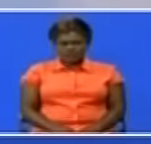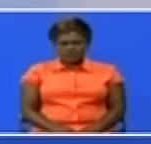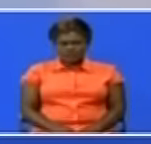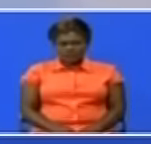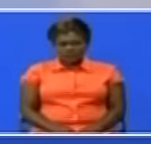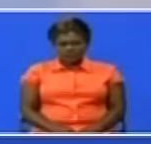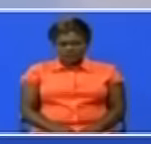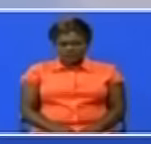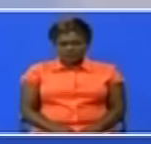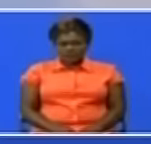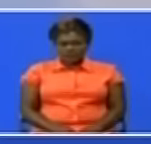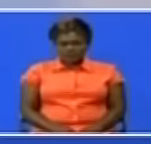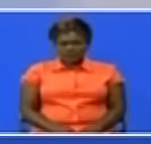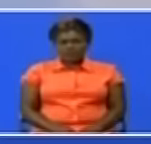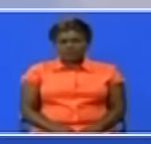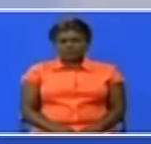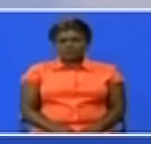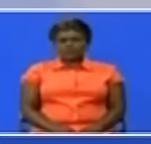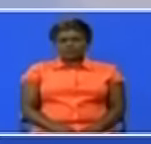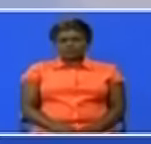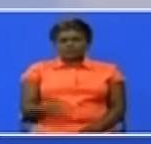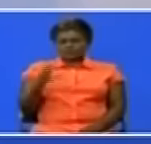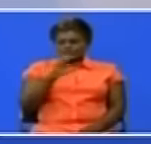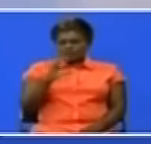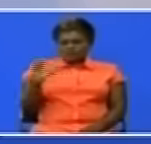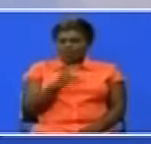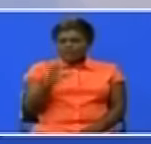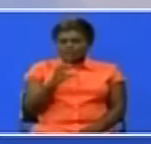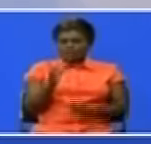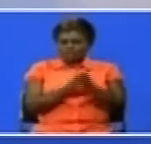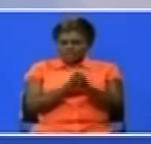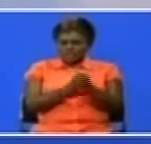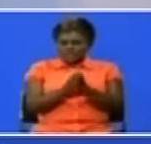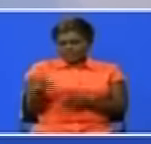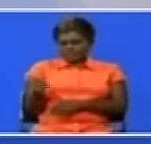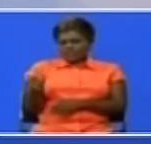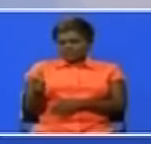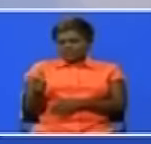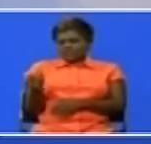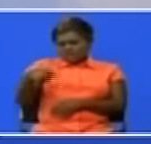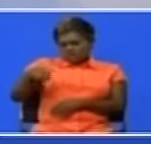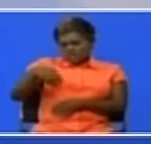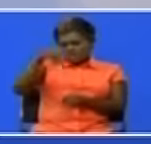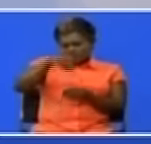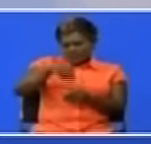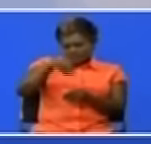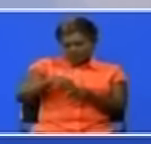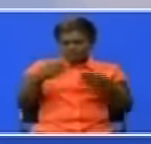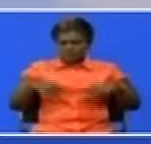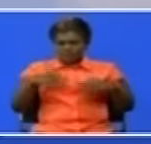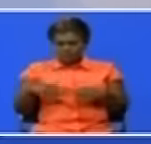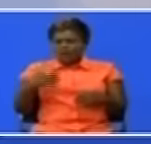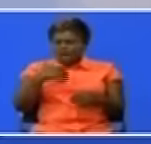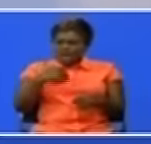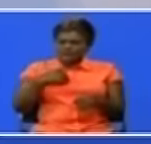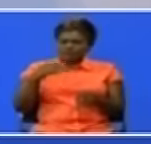carelessly, they could impact the commercial interests of media houses. We are investors. We have employees